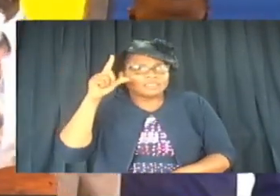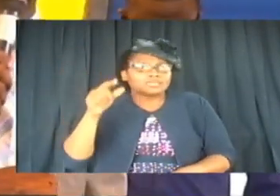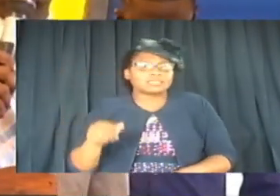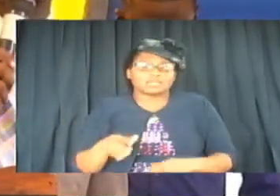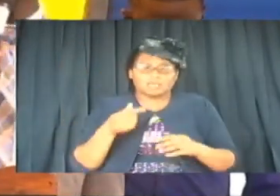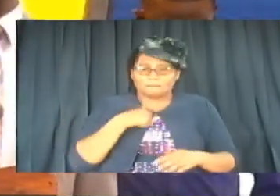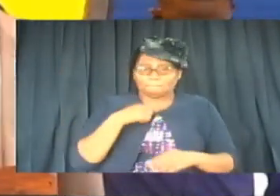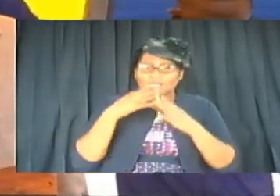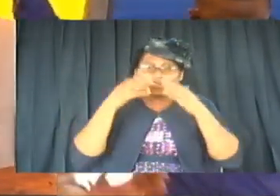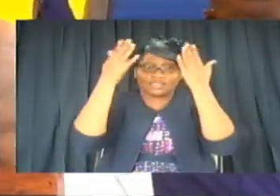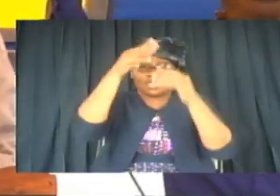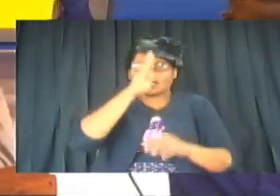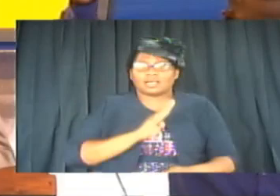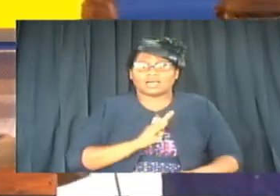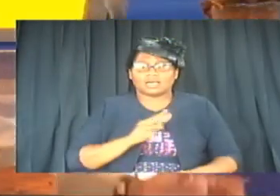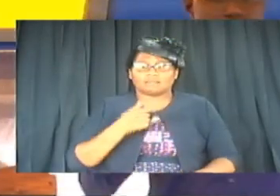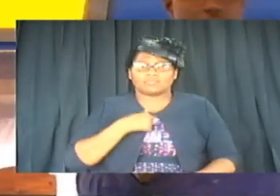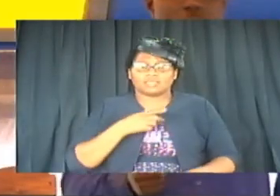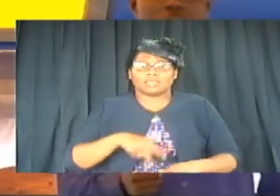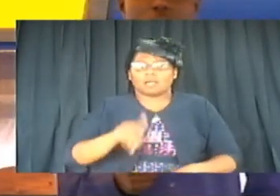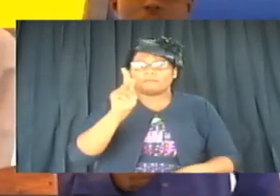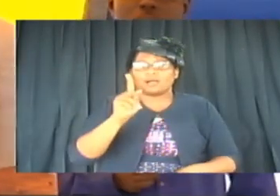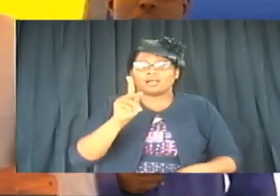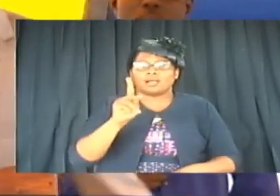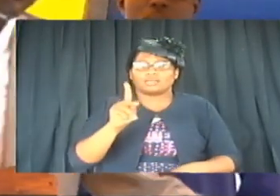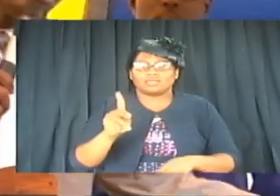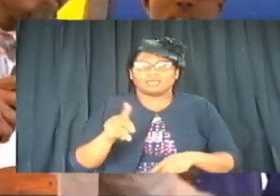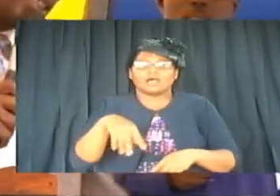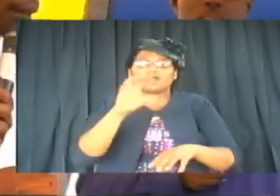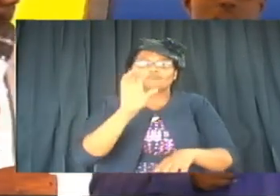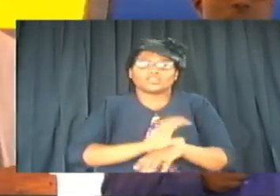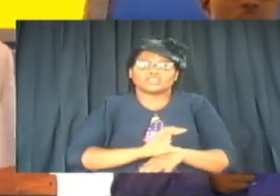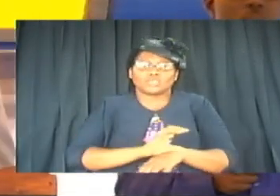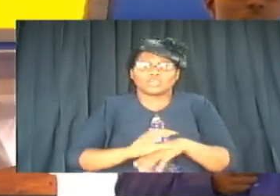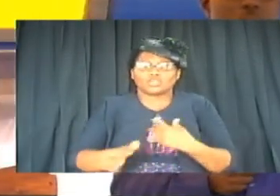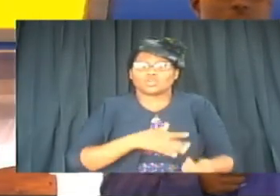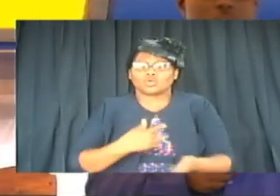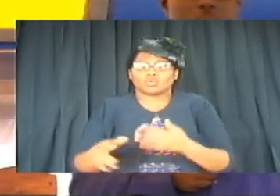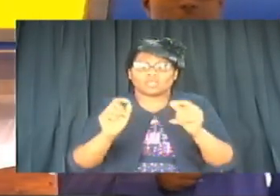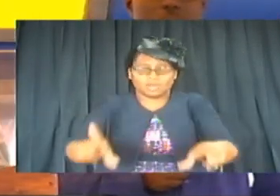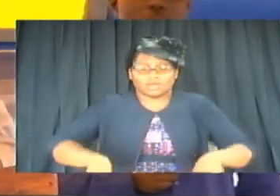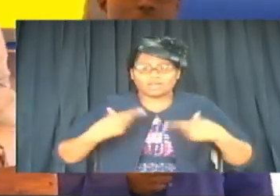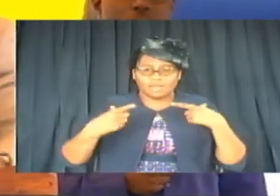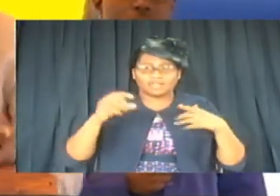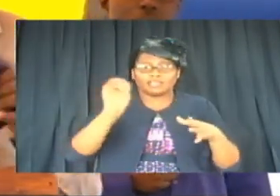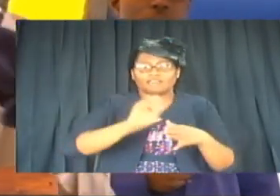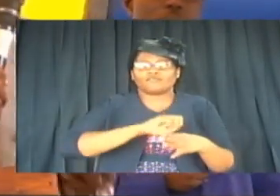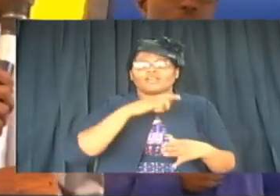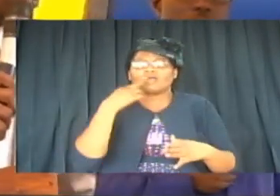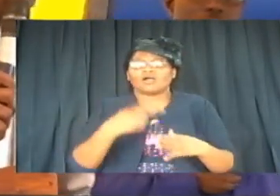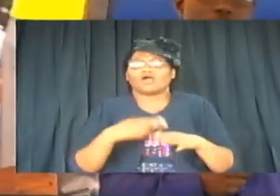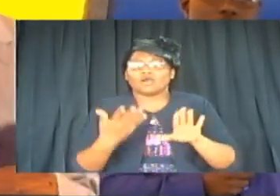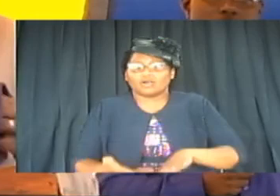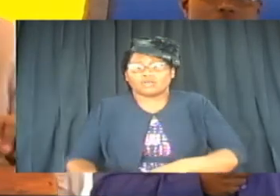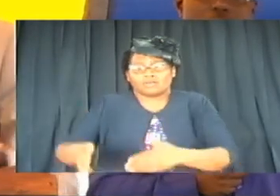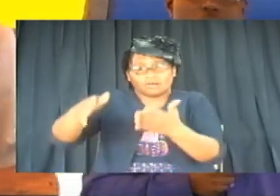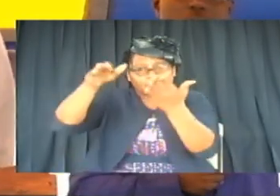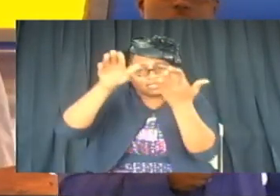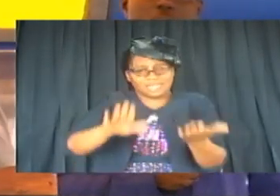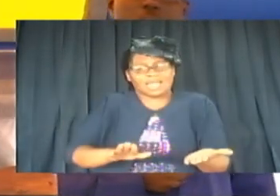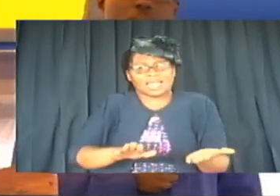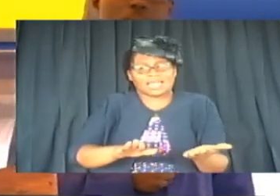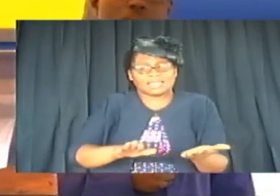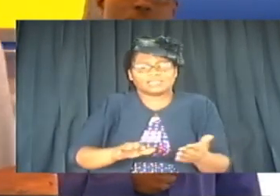Apostle Paul said, whether I live or die, it really don't matter. Jesus has a way of doing some things that will blow your mind, you